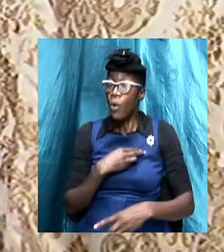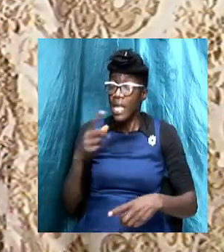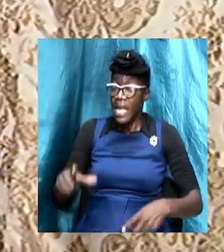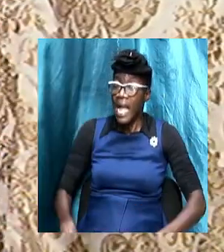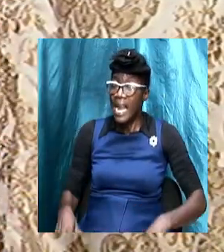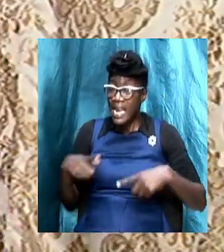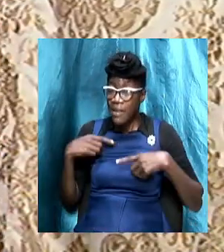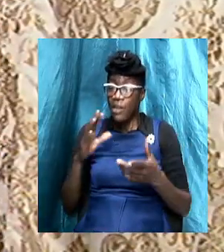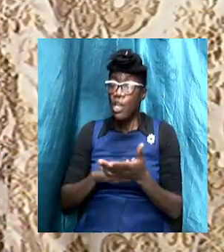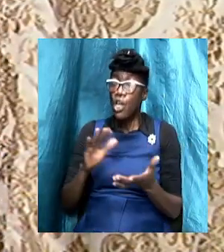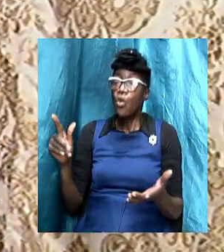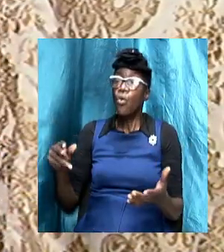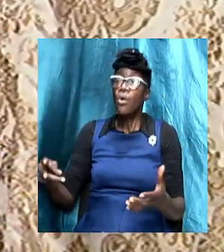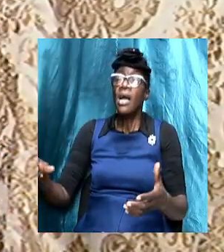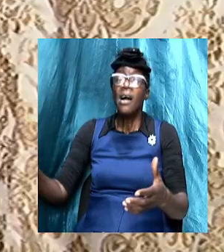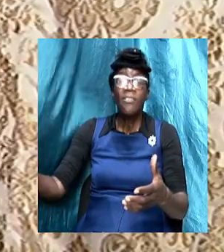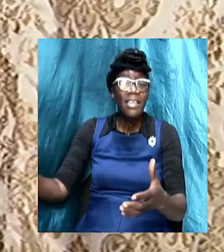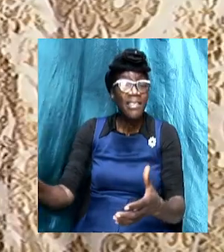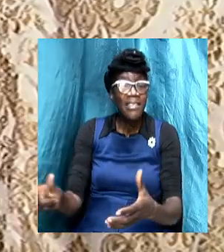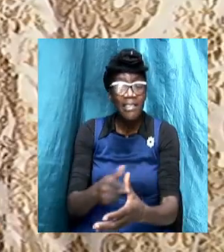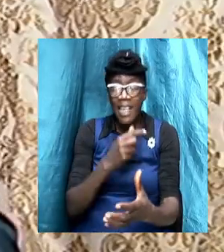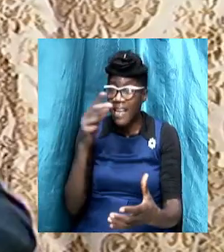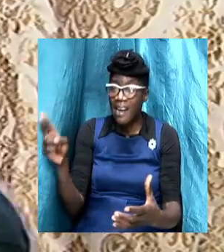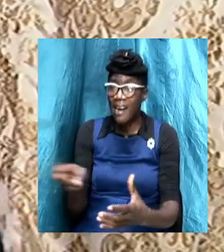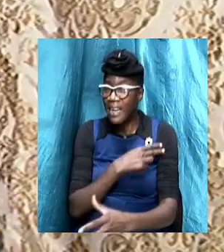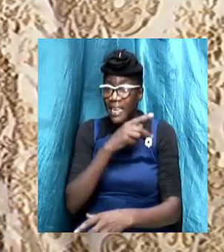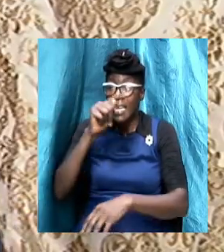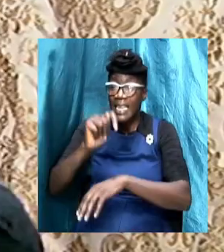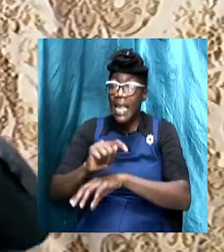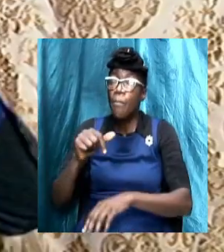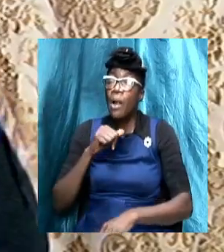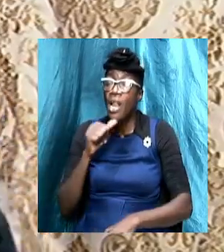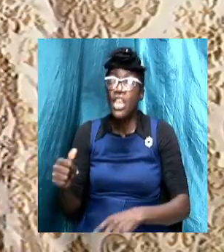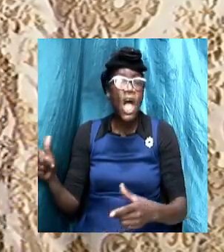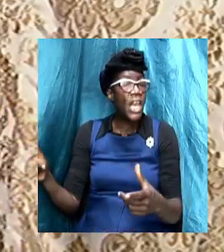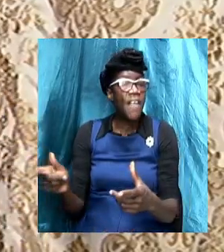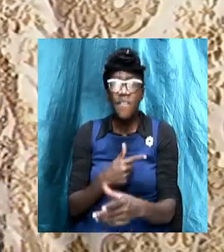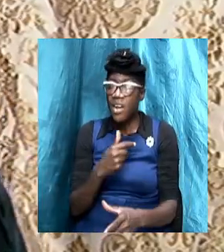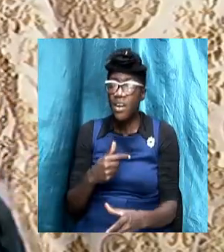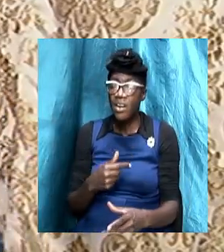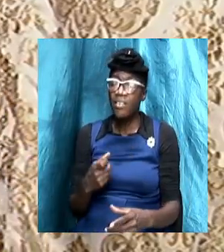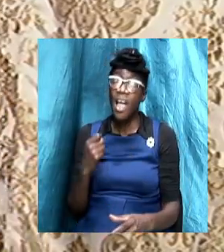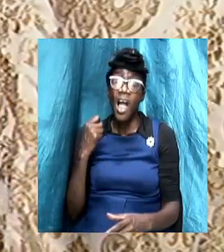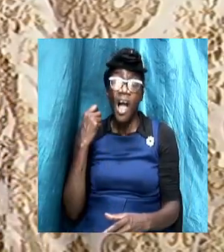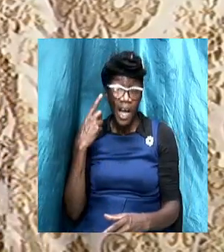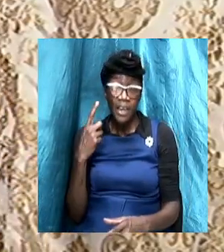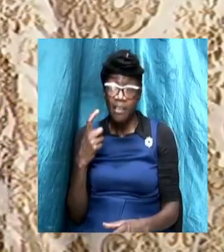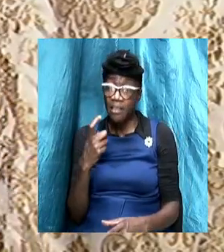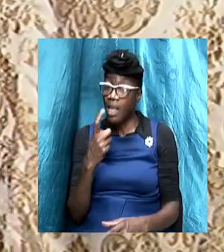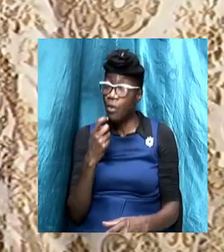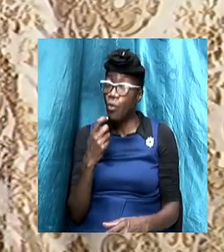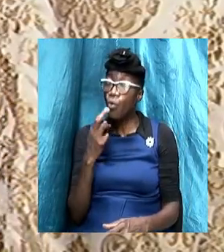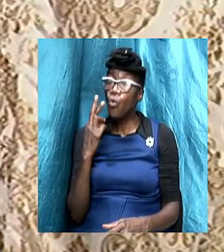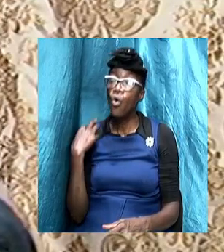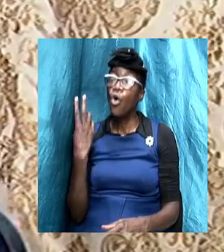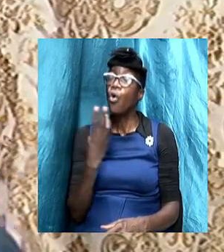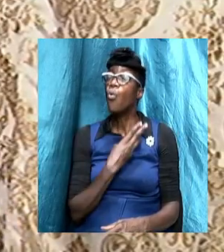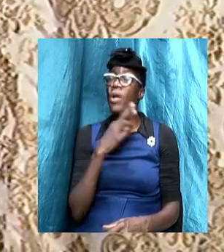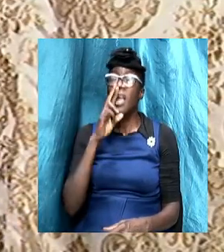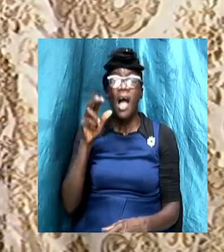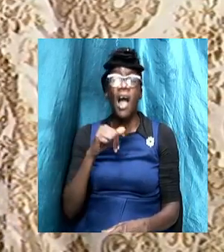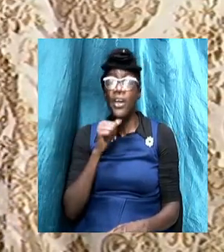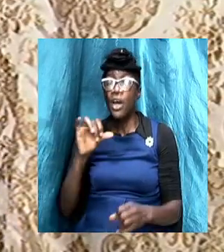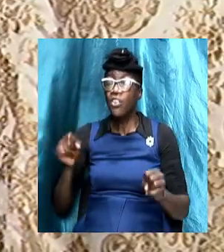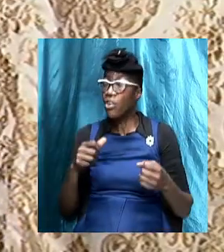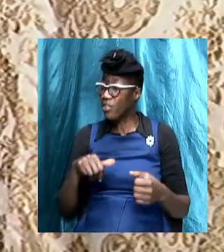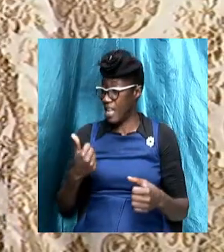first. Holy Ghost. I want us to understand that we need to understand who we are. We are not just